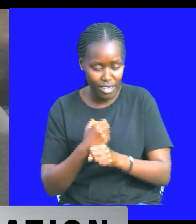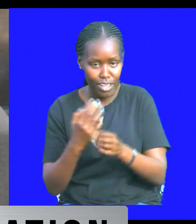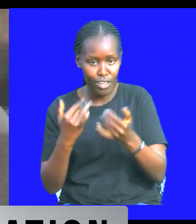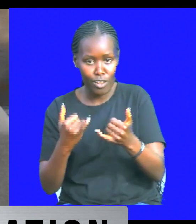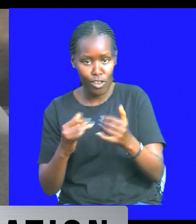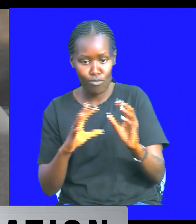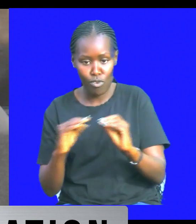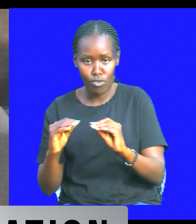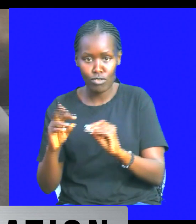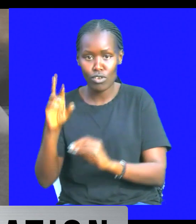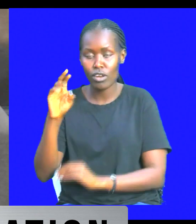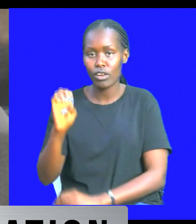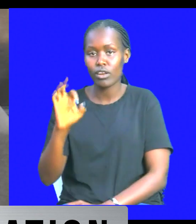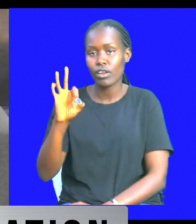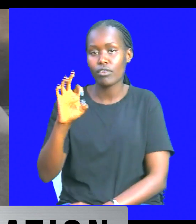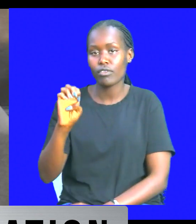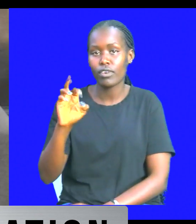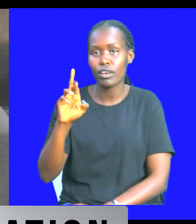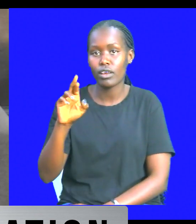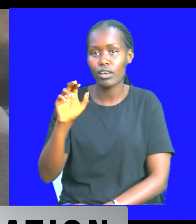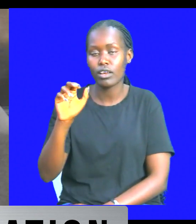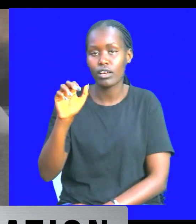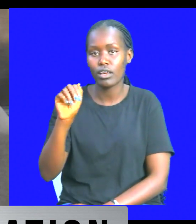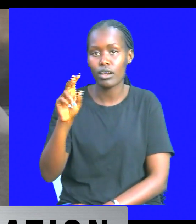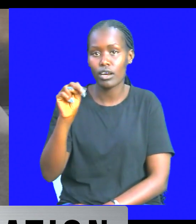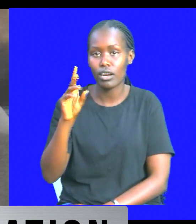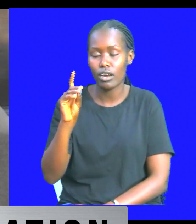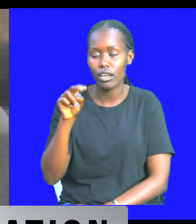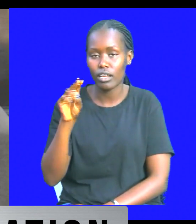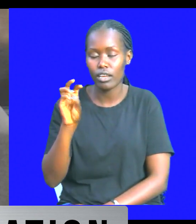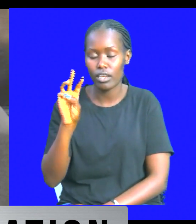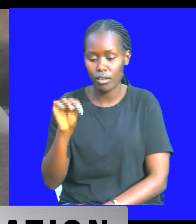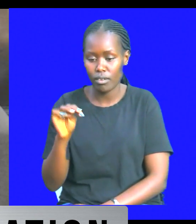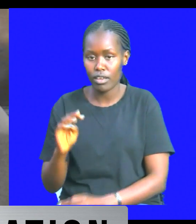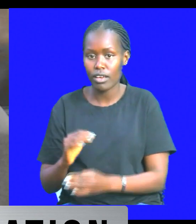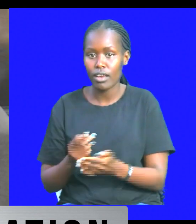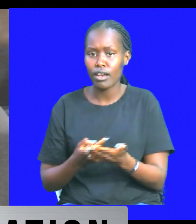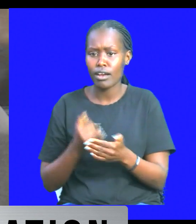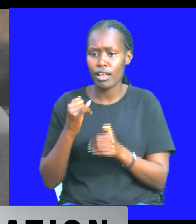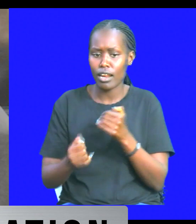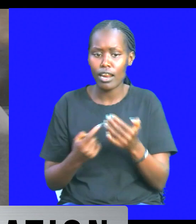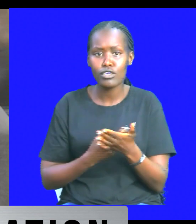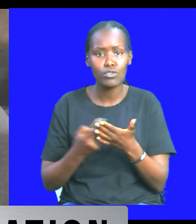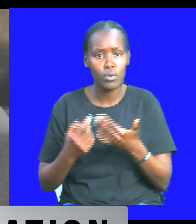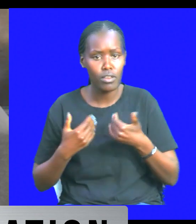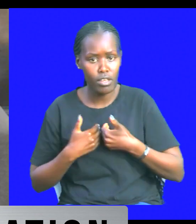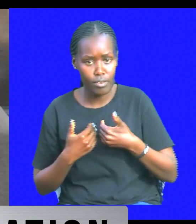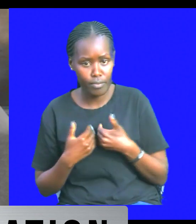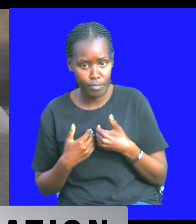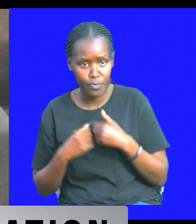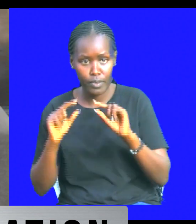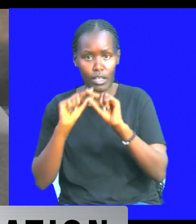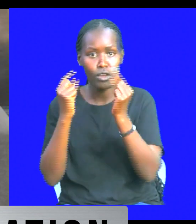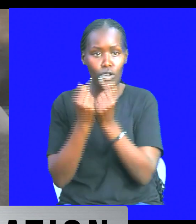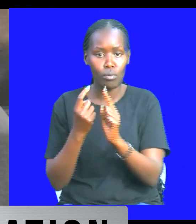to be confirming. Last week, sorry. Come on, last year. Last week, we had a group